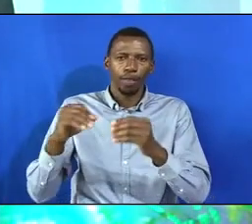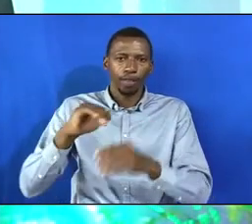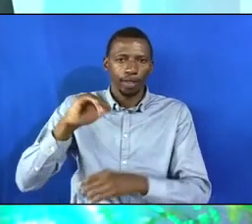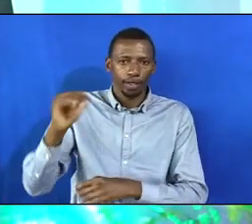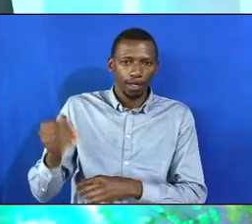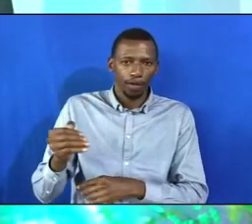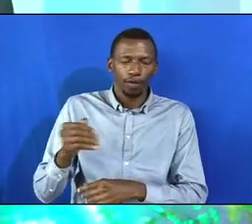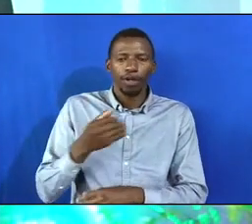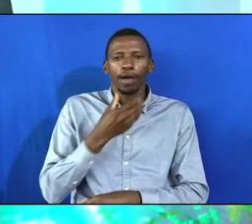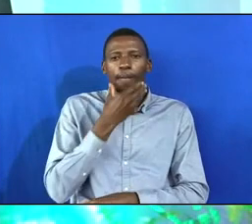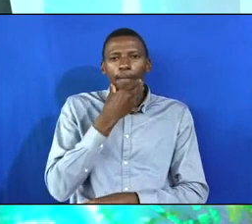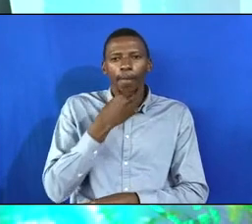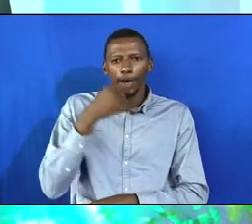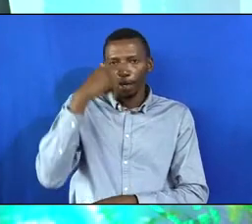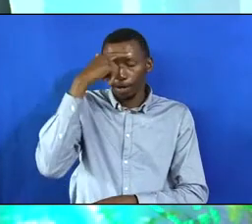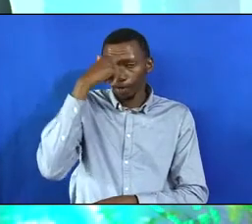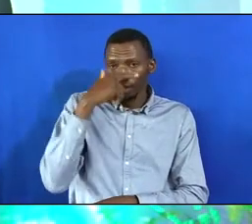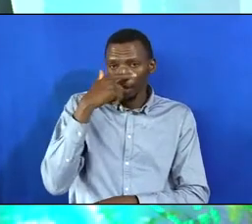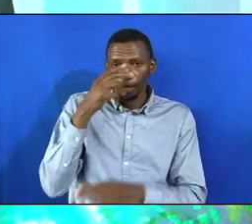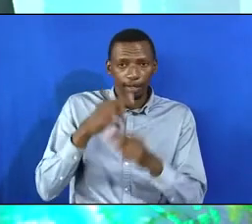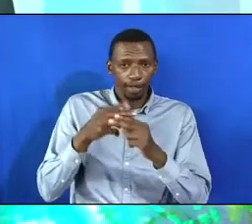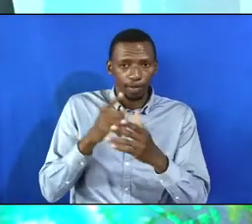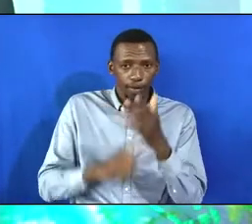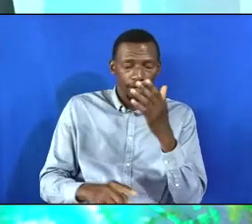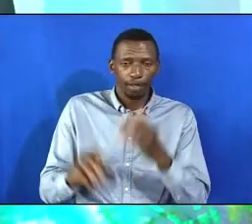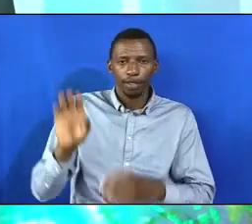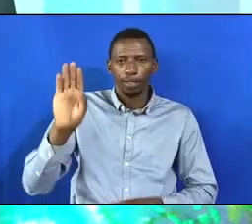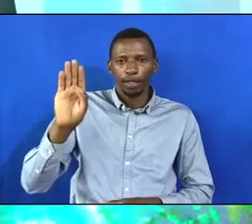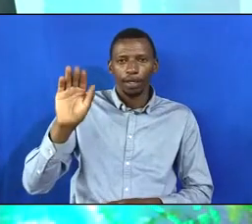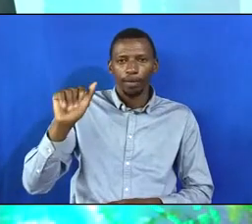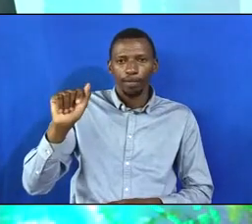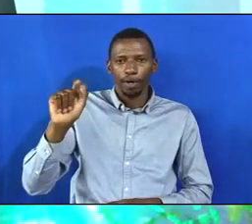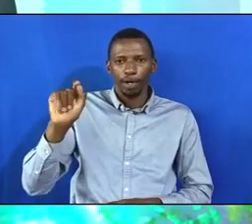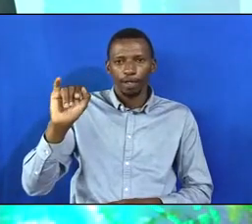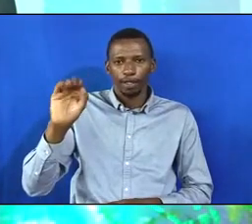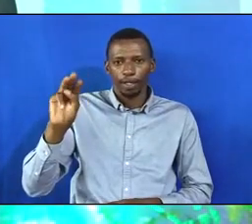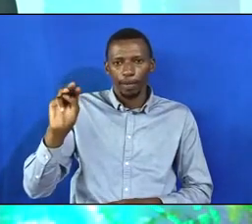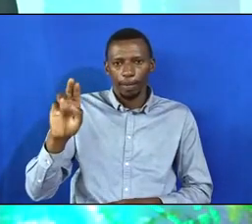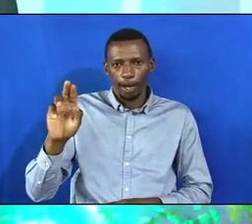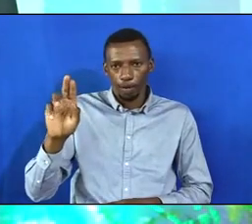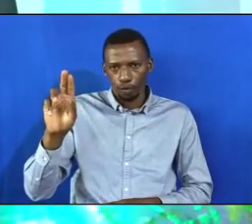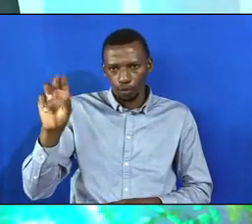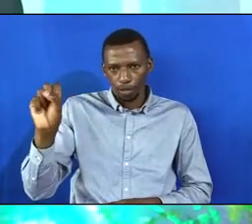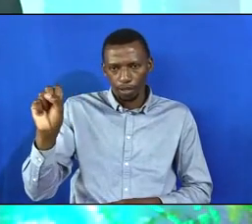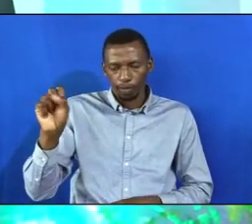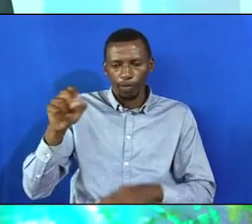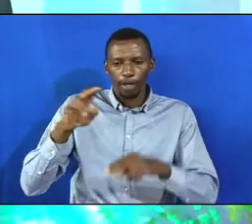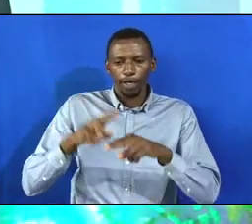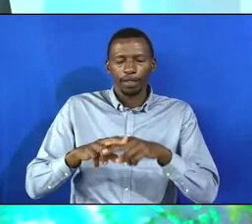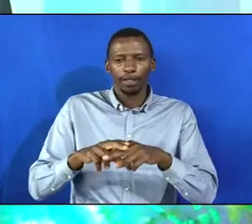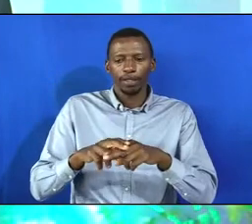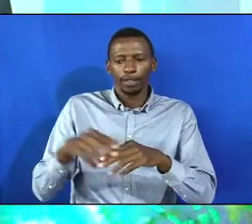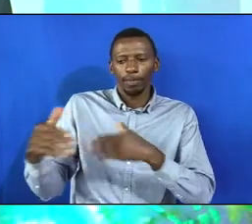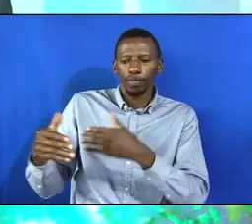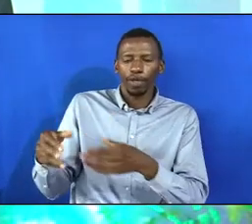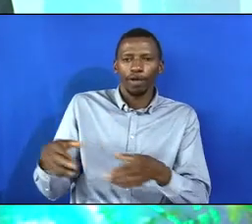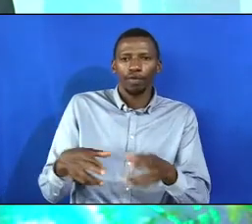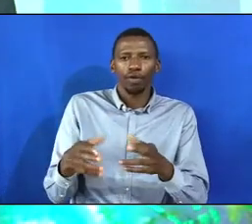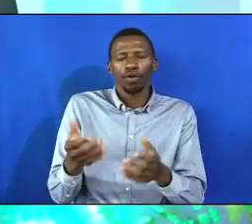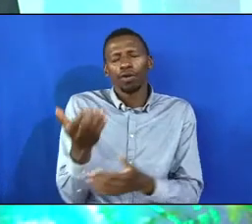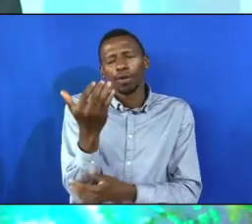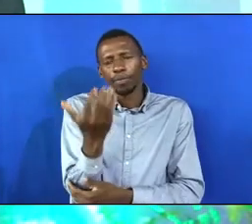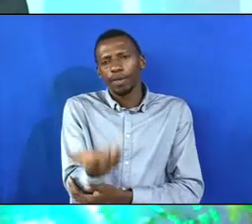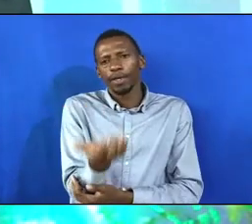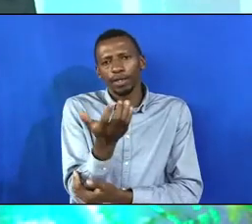Bartimaeus, which means son of Timaeus, was sitting by the roadside begging.